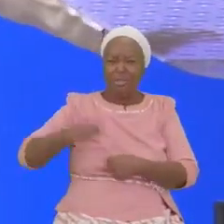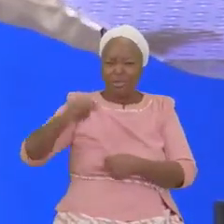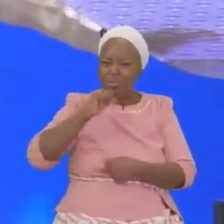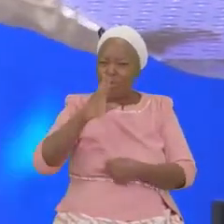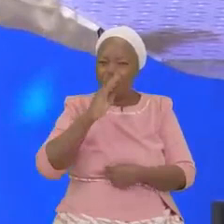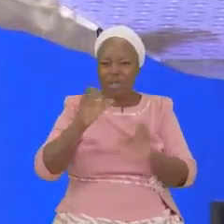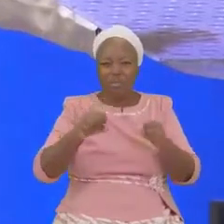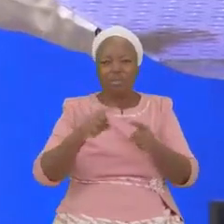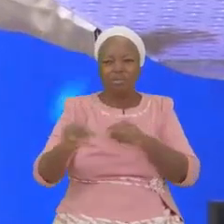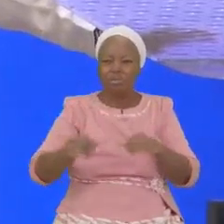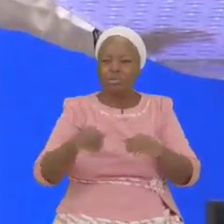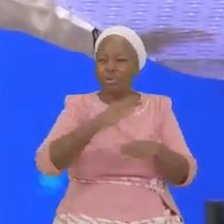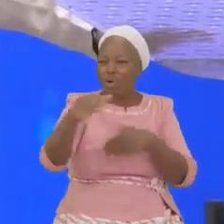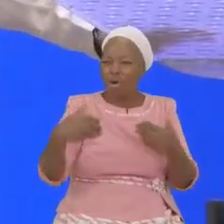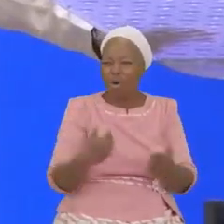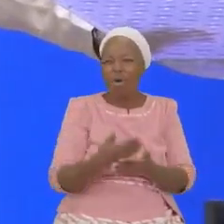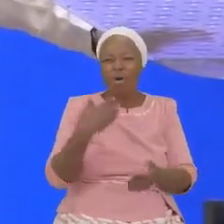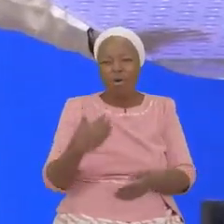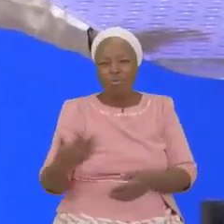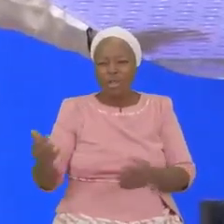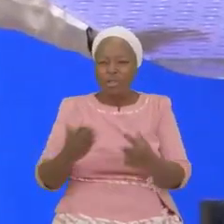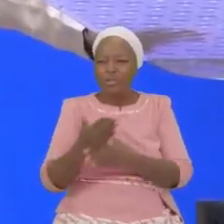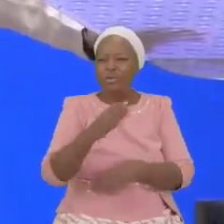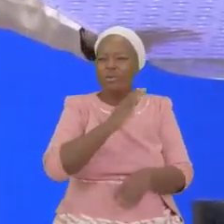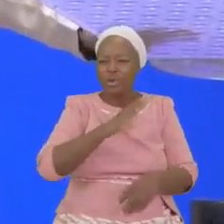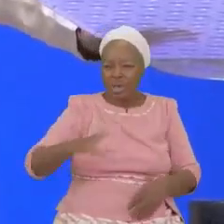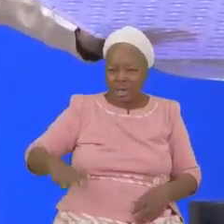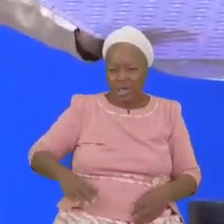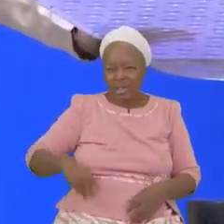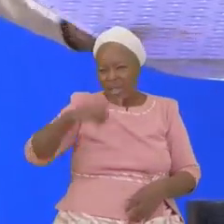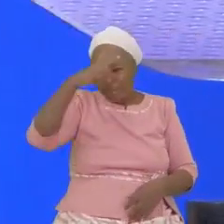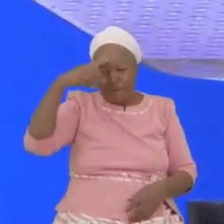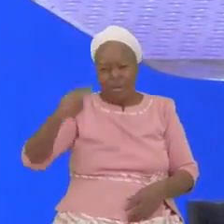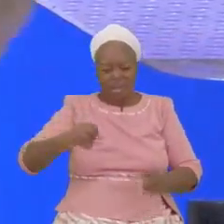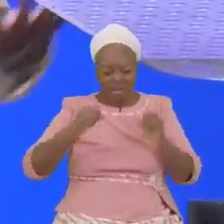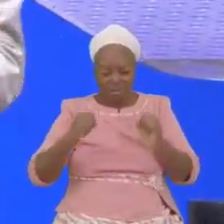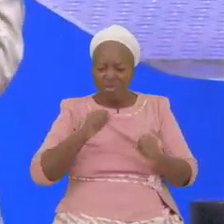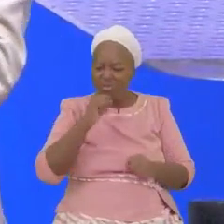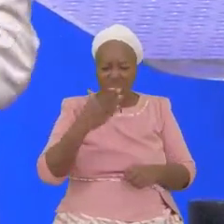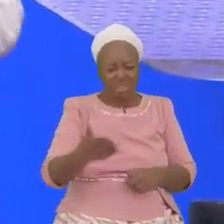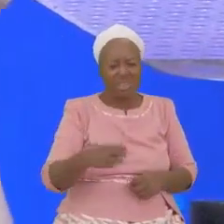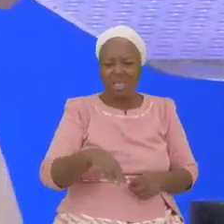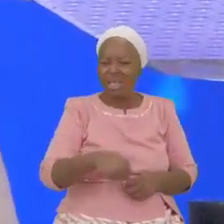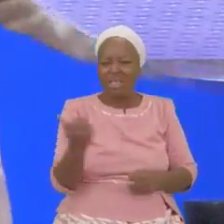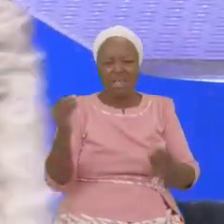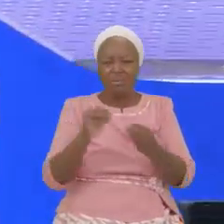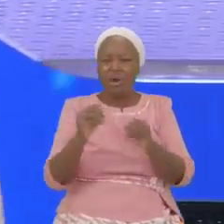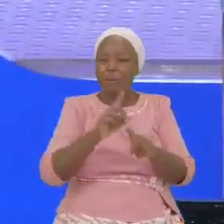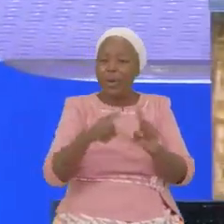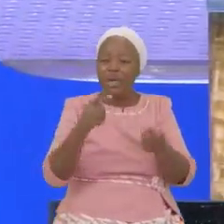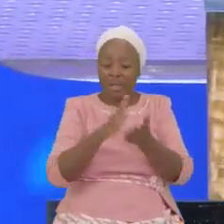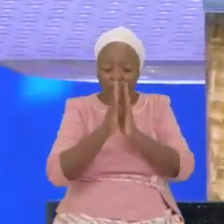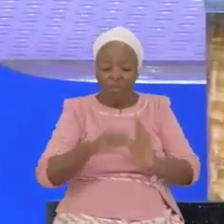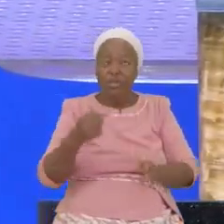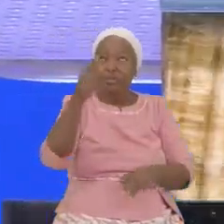be able to do all things through Christ, because the strength is not there now. But the peace of